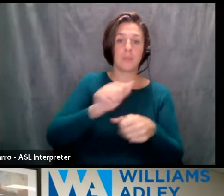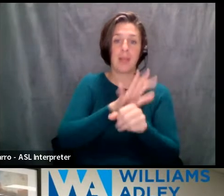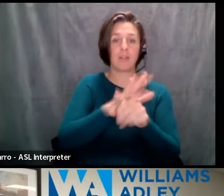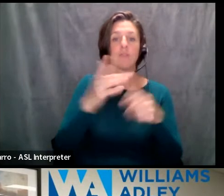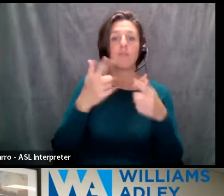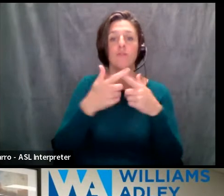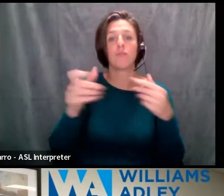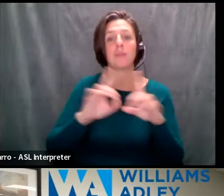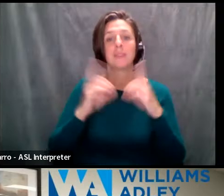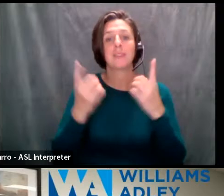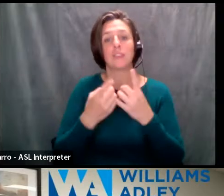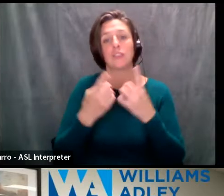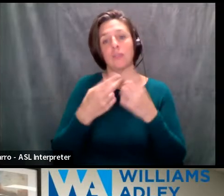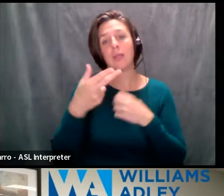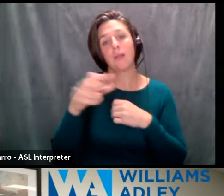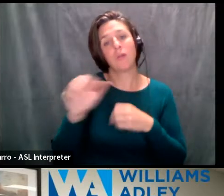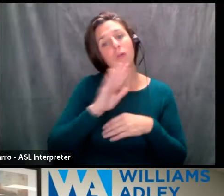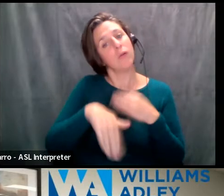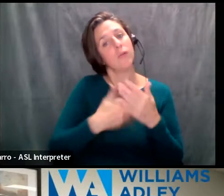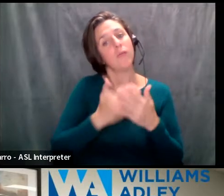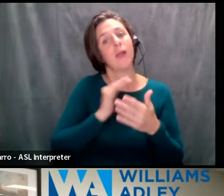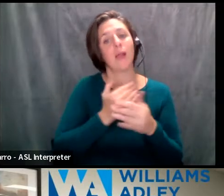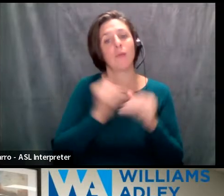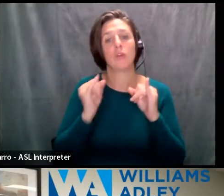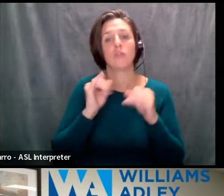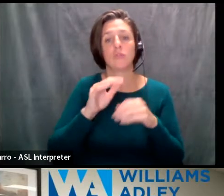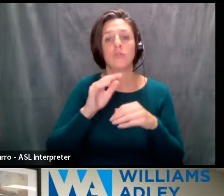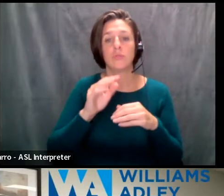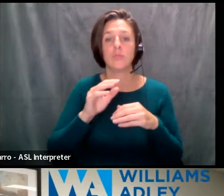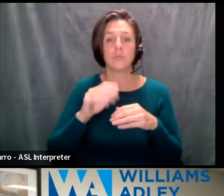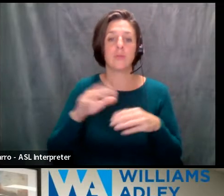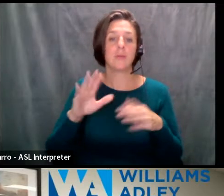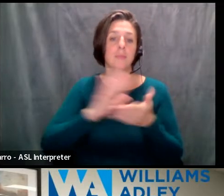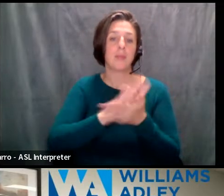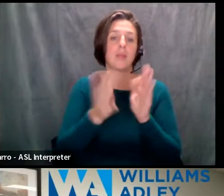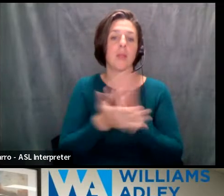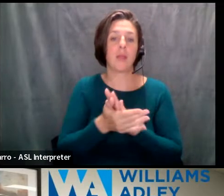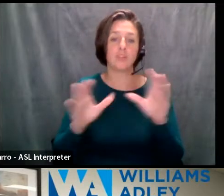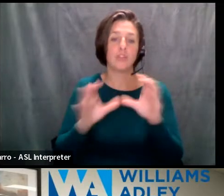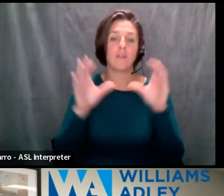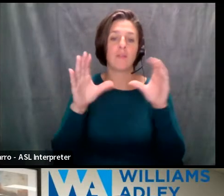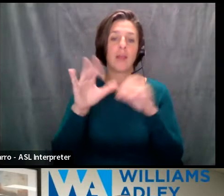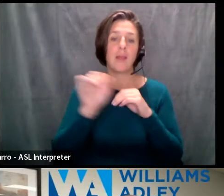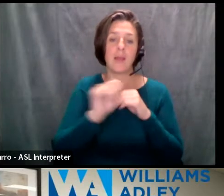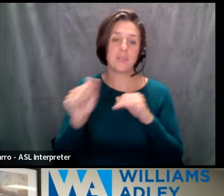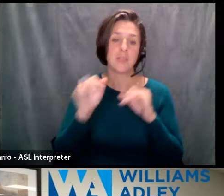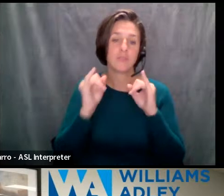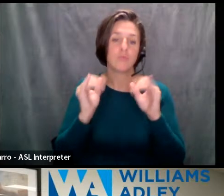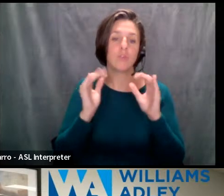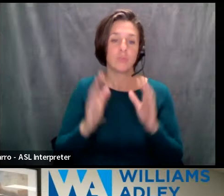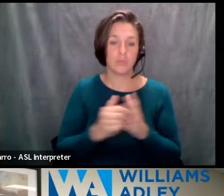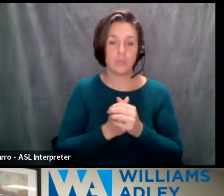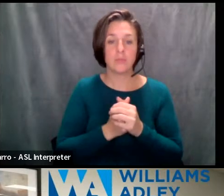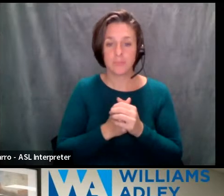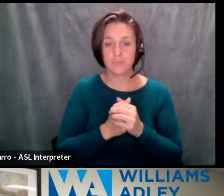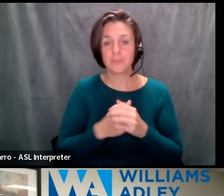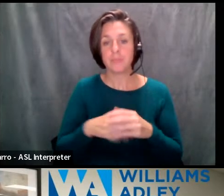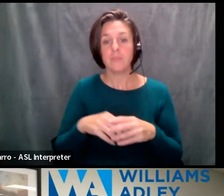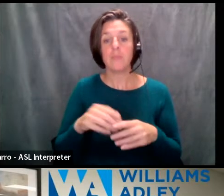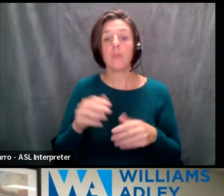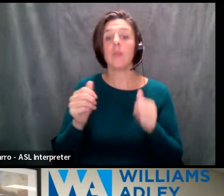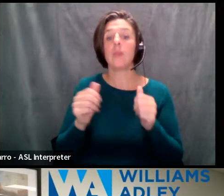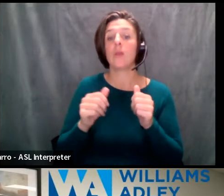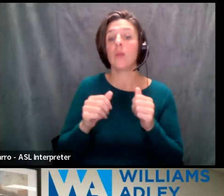schools. All of our instructors became certified CASAS proctors, and with the assistance of over 20